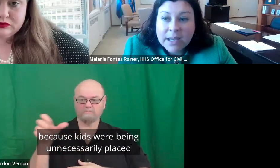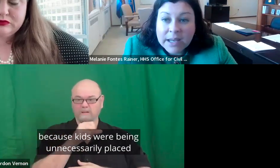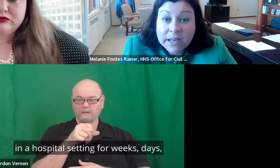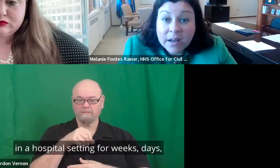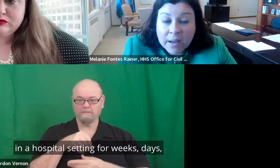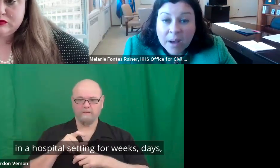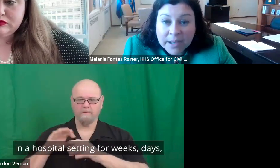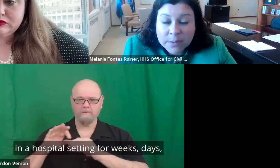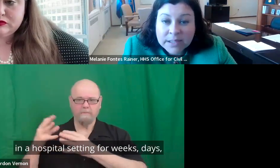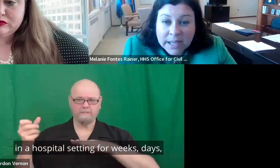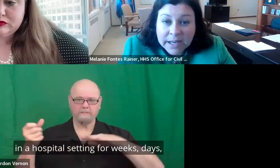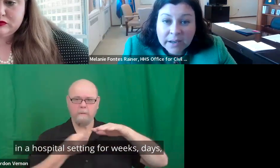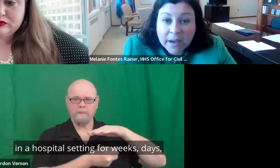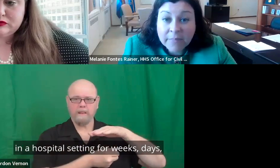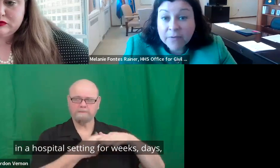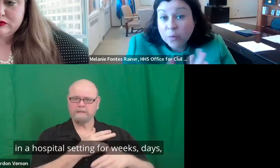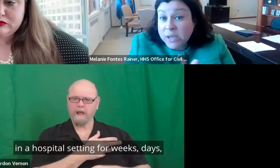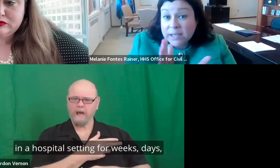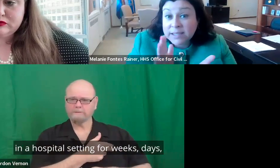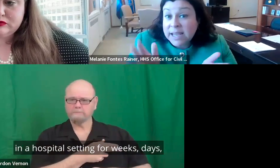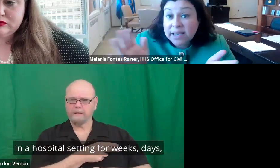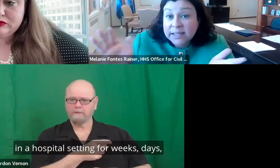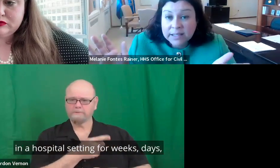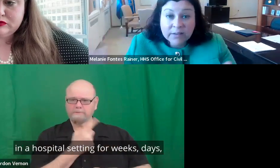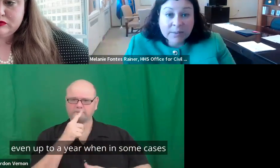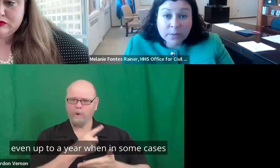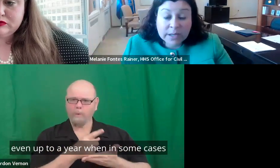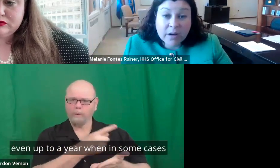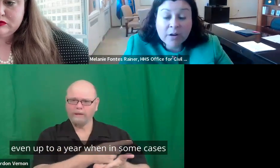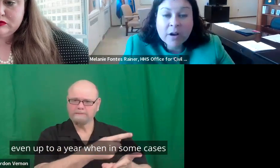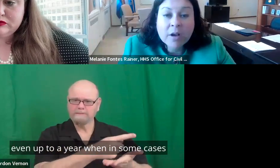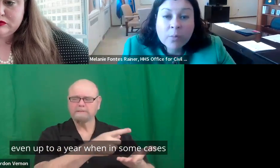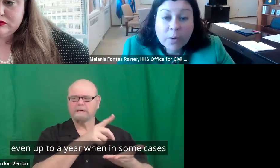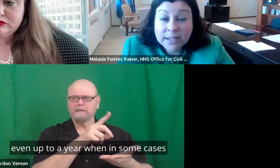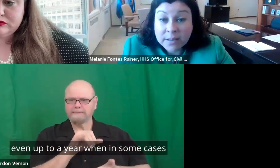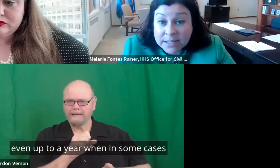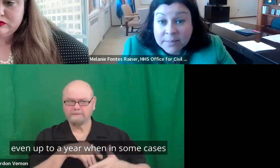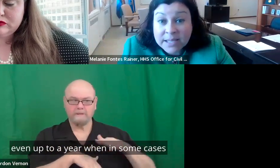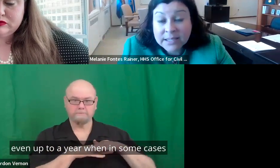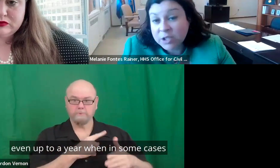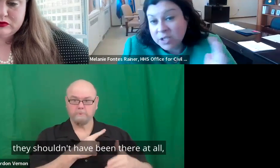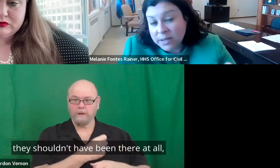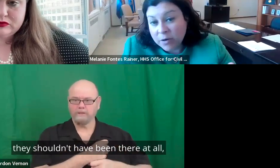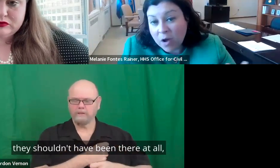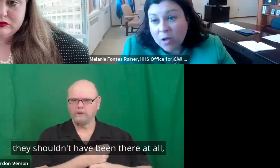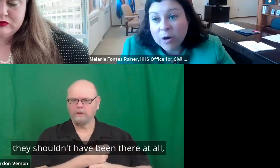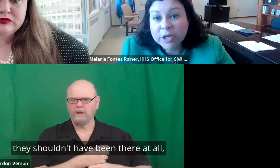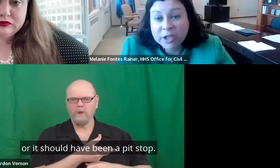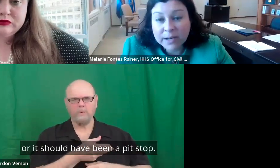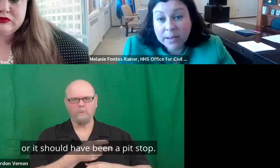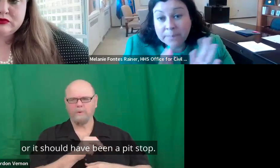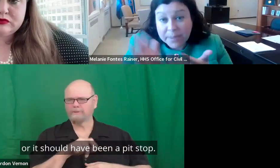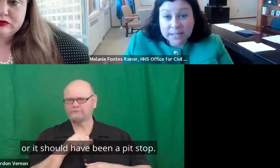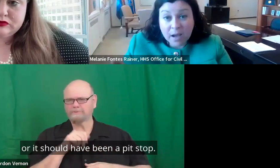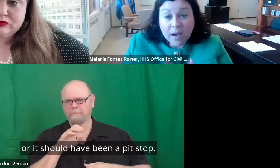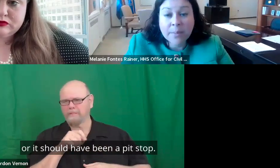placed in a hospital setting for weeks, days, even up to a year, when in some cases they shouldn't have been there at all, or it